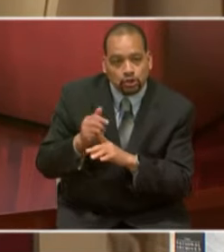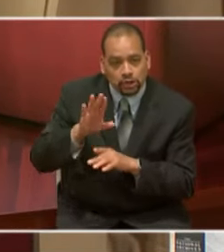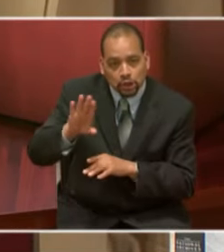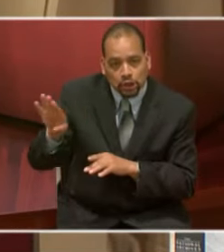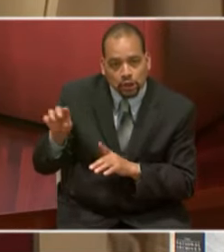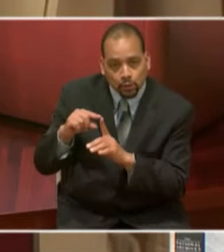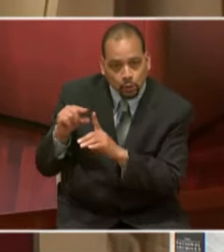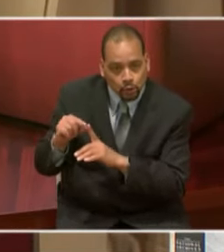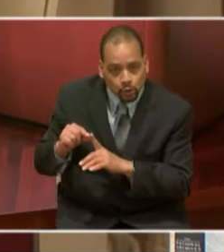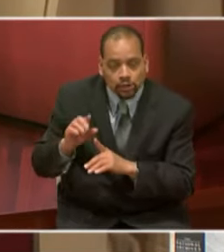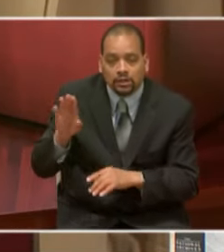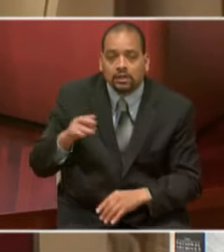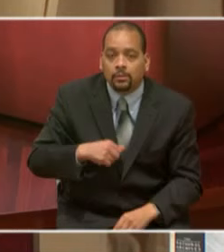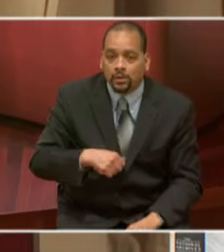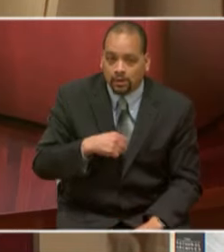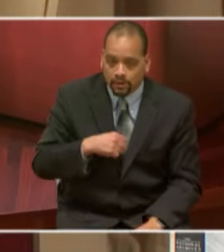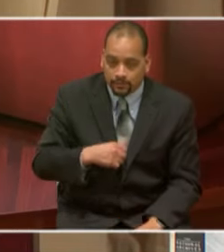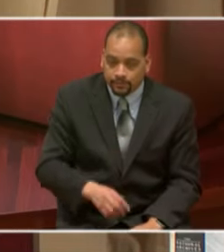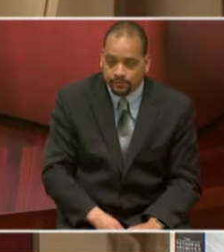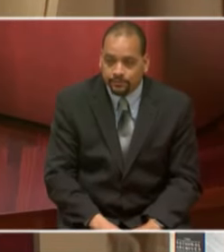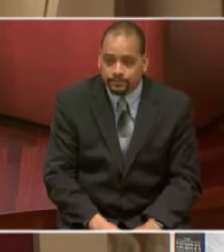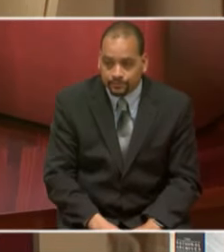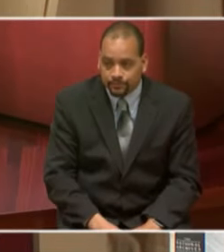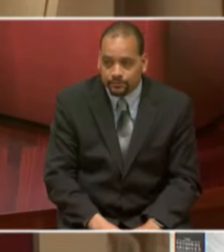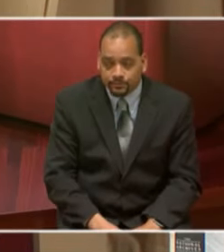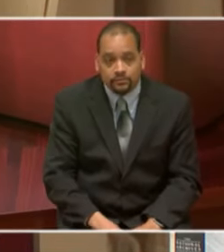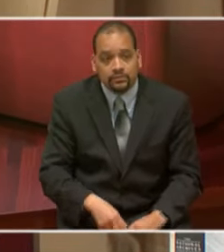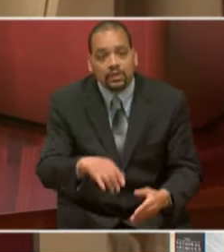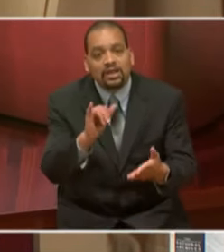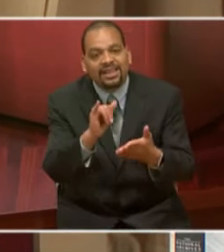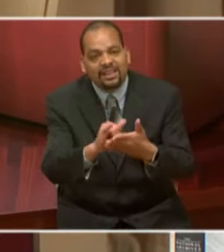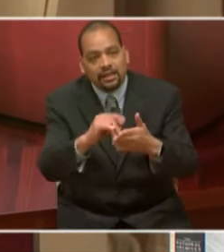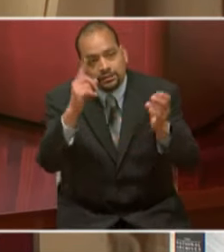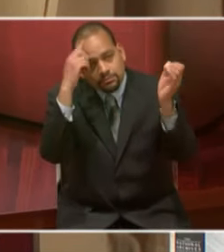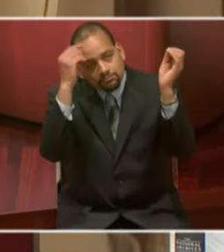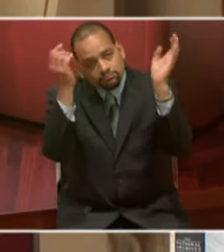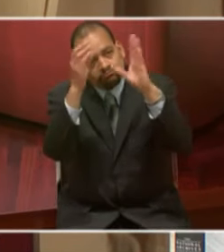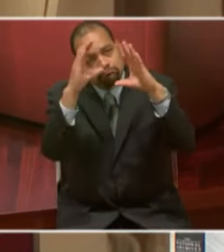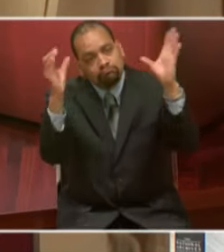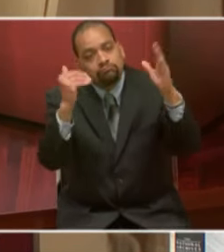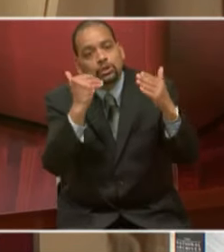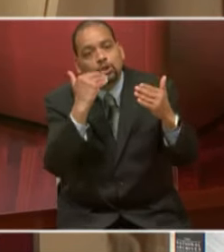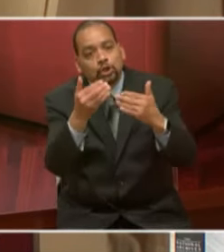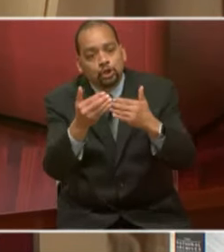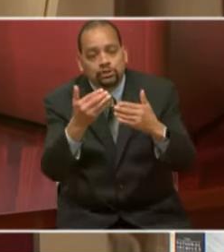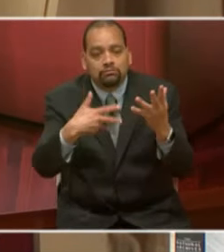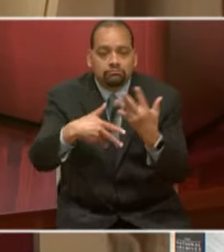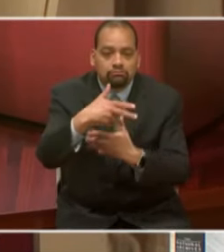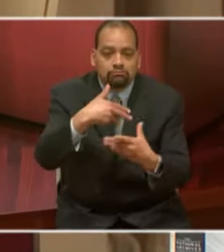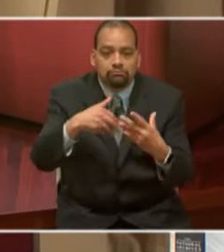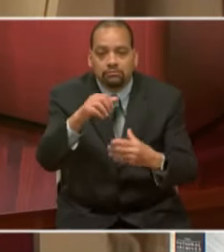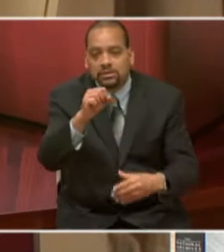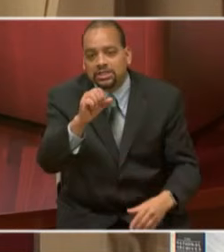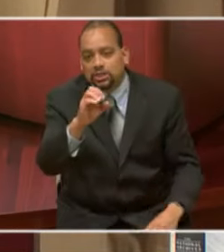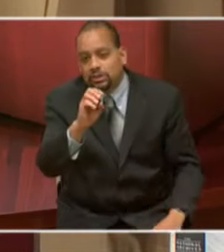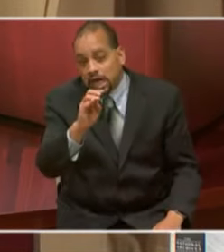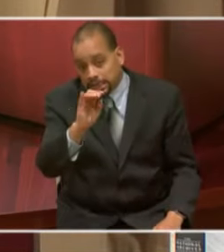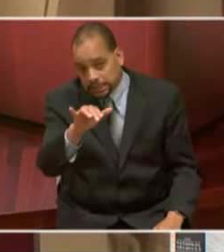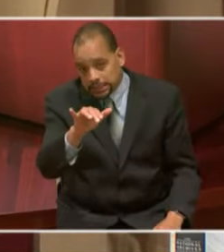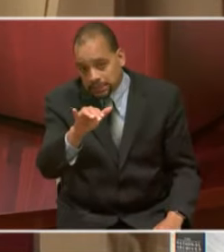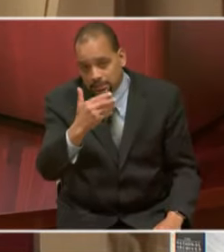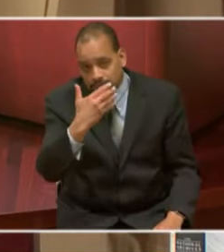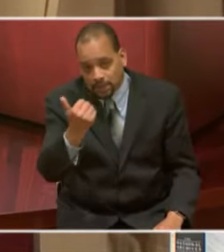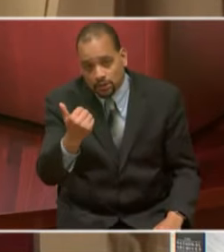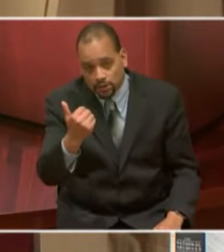My own mother and father, my own grandparents, when I was growing up, could not register